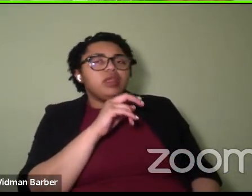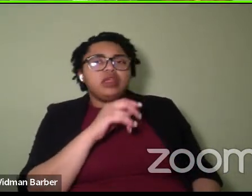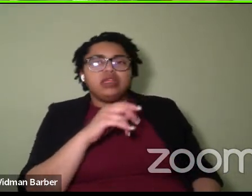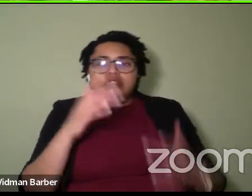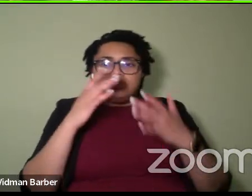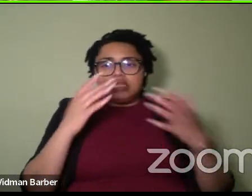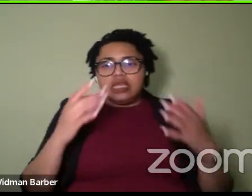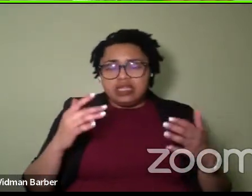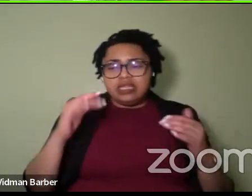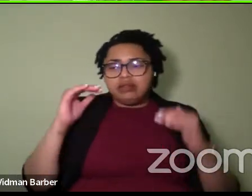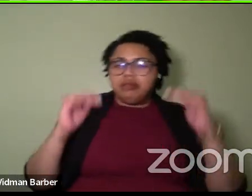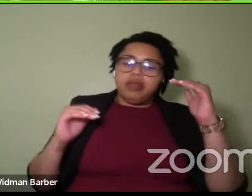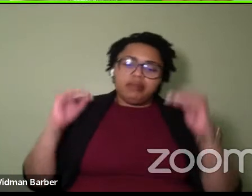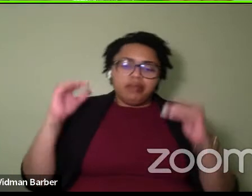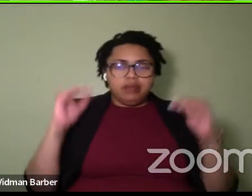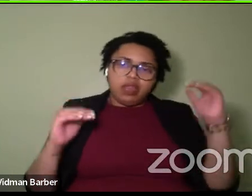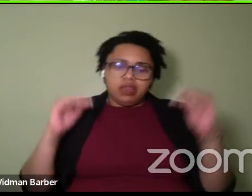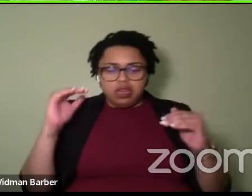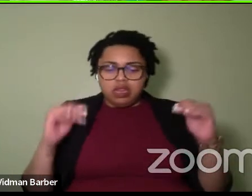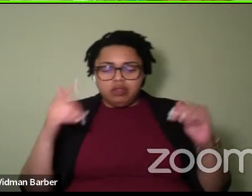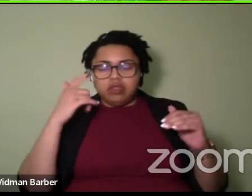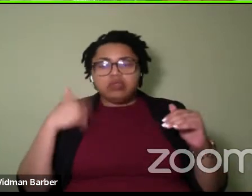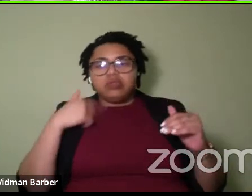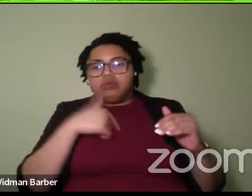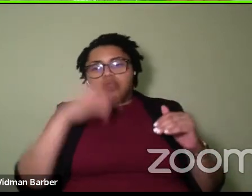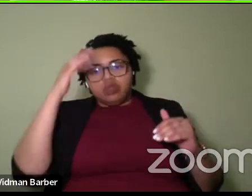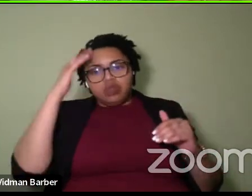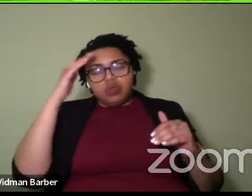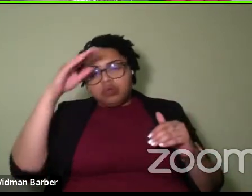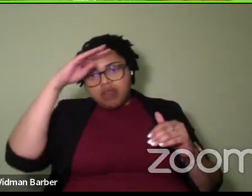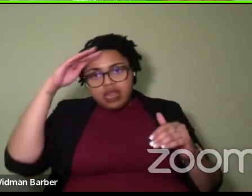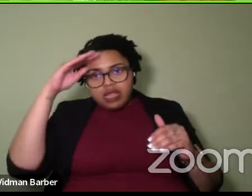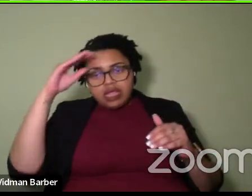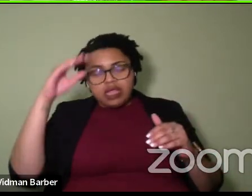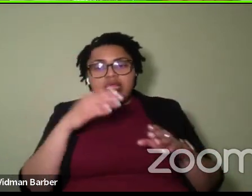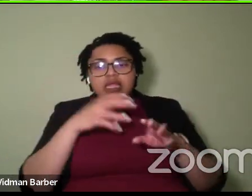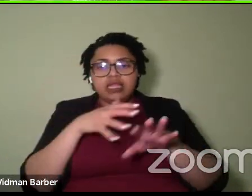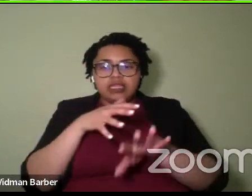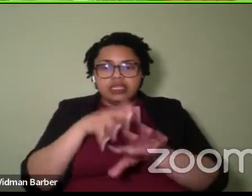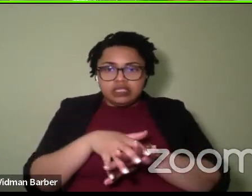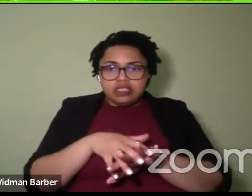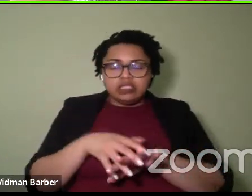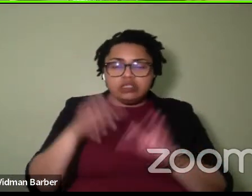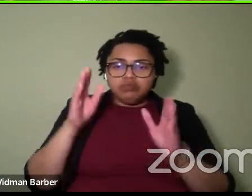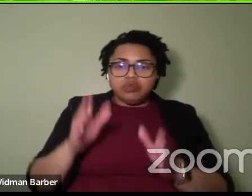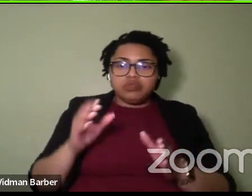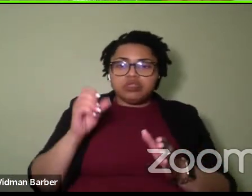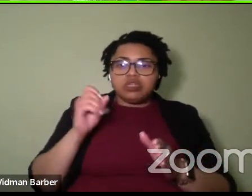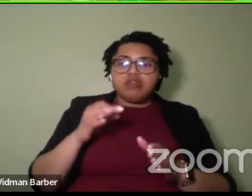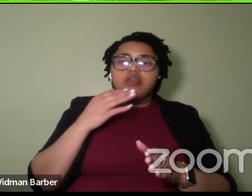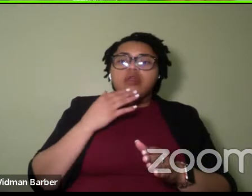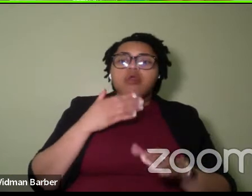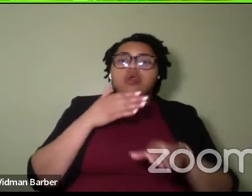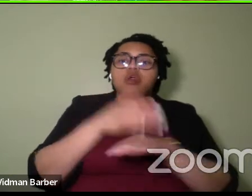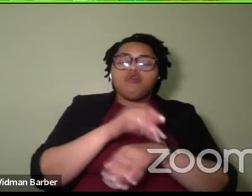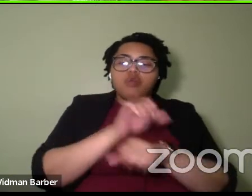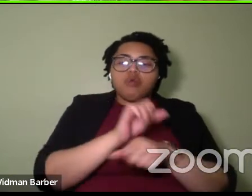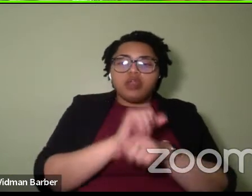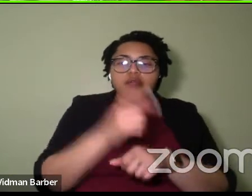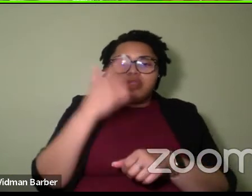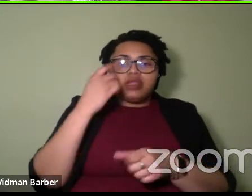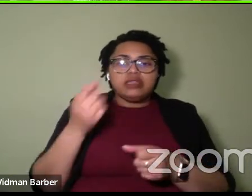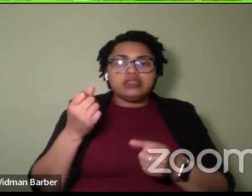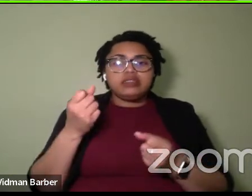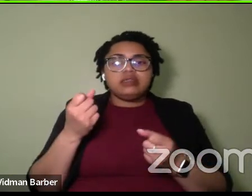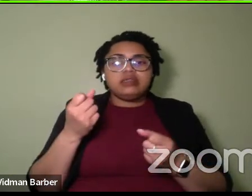because, we know that Black and Indigenous and professors of color are overworked because, oftentimes many students of color go to them. But I